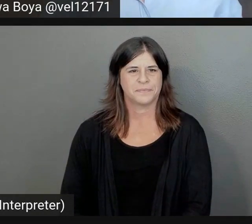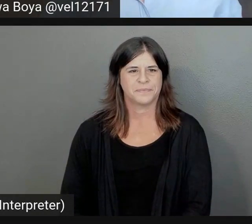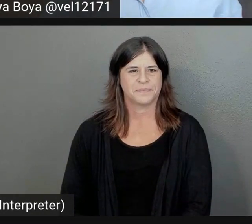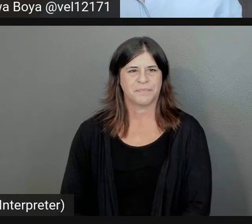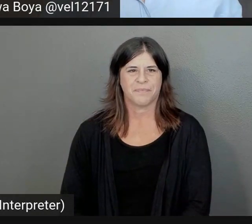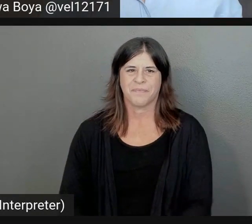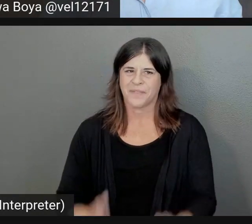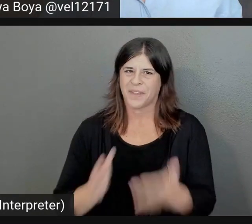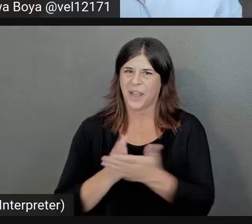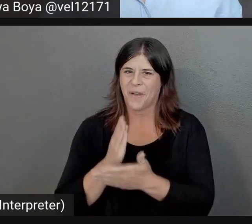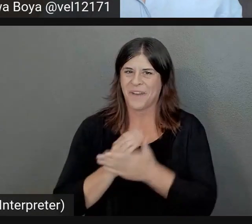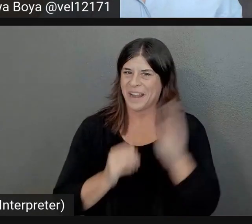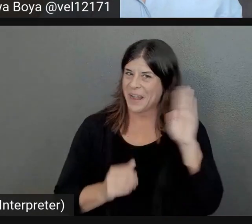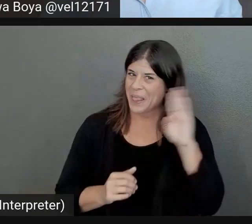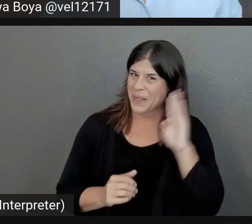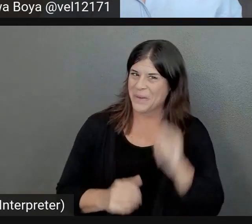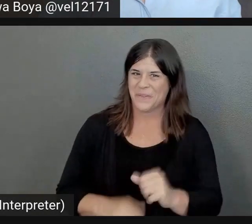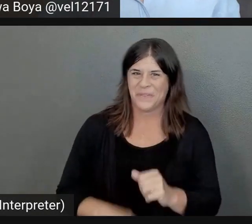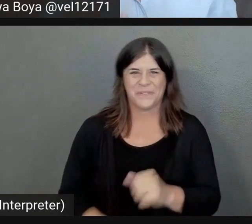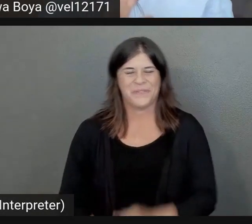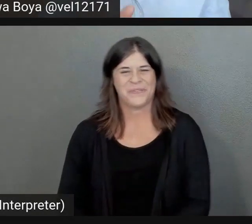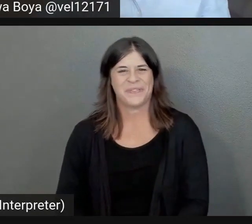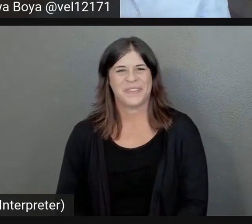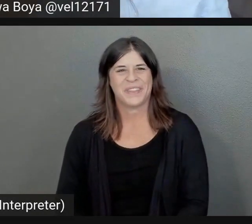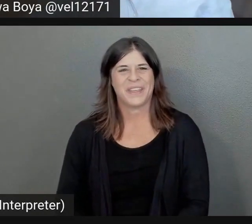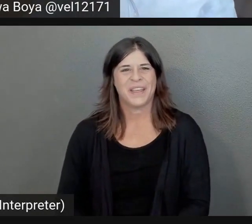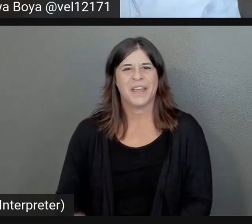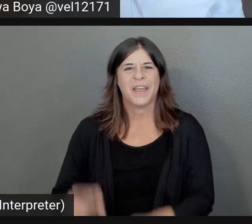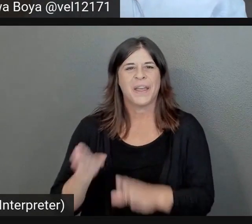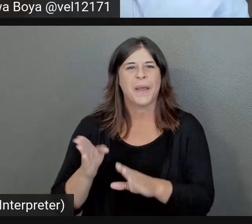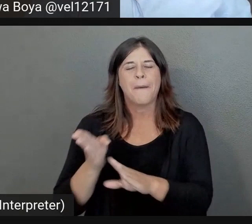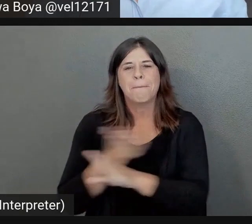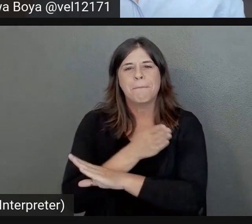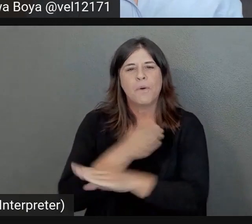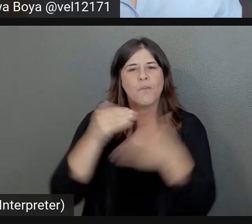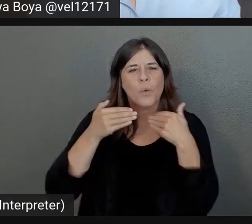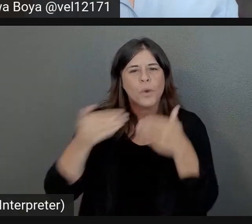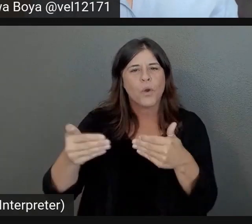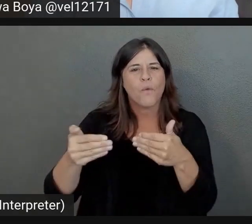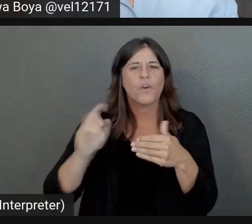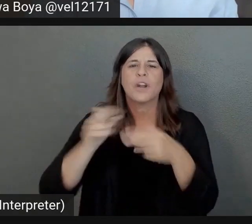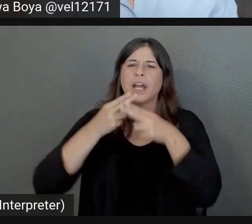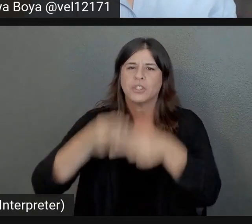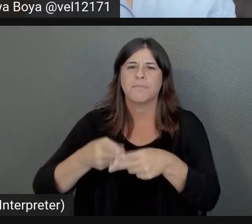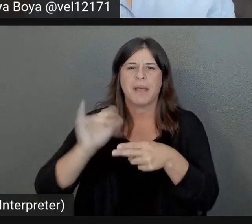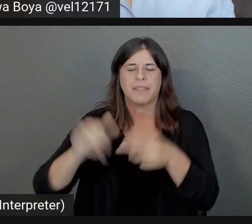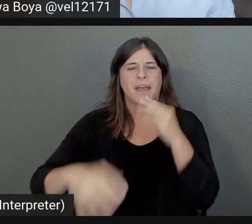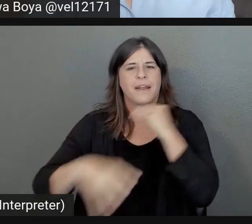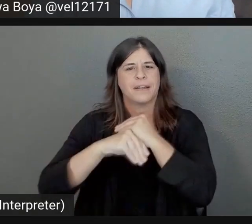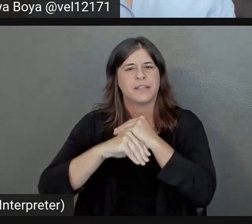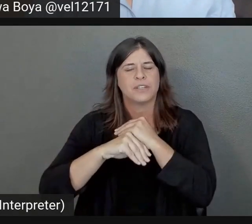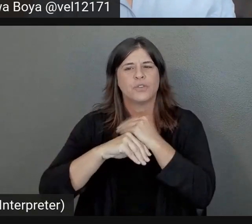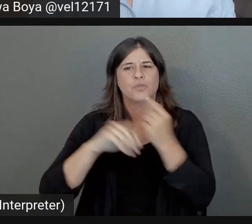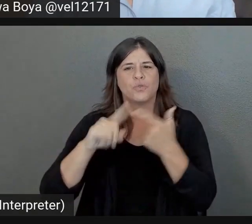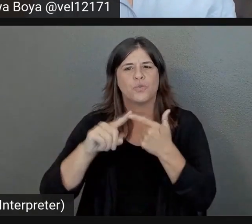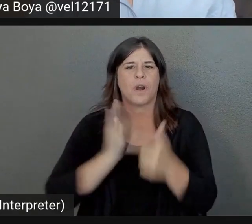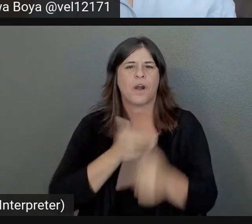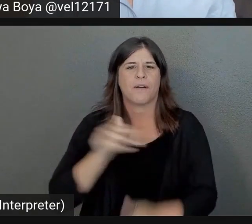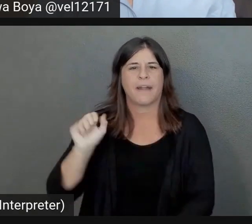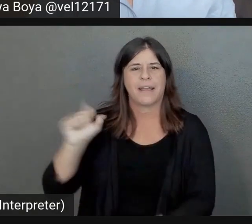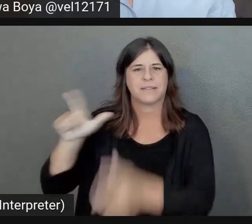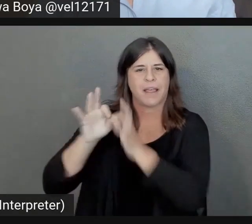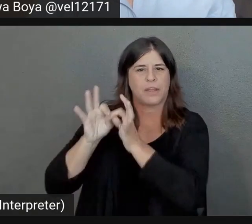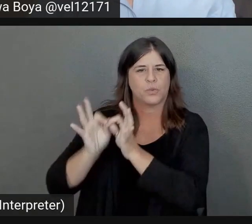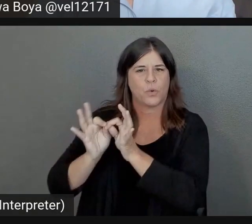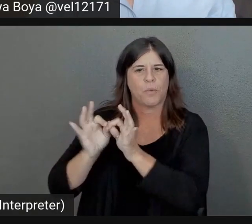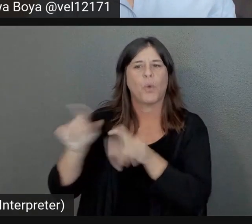All Hi right. everyone. Hi Hi, everyone. Rahul. Before Hi, we Rahul. go forward, I should mention that in addition to our ASL interpretation,